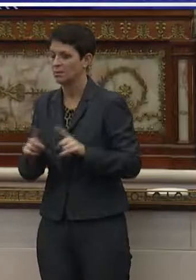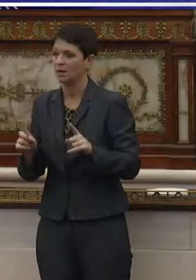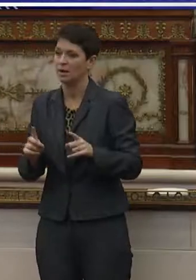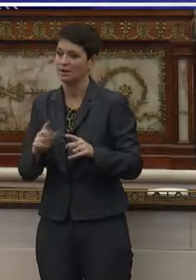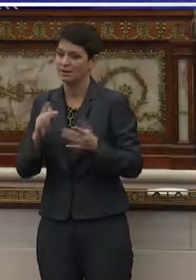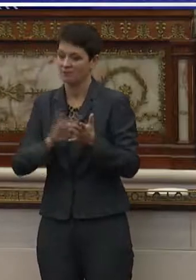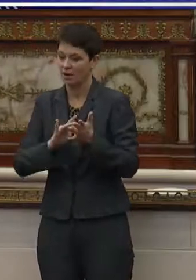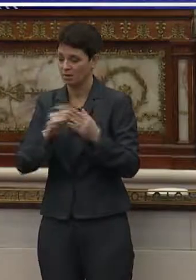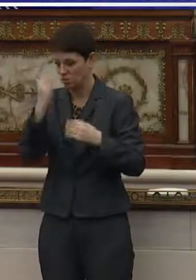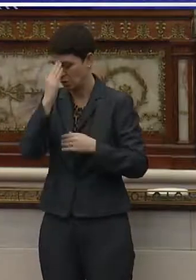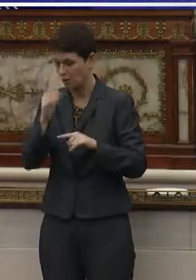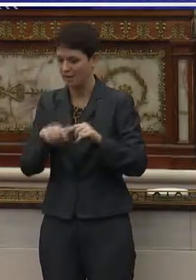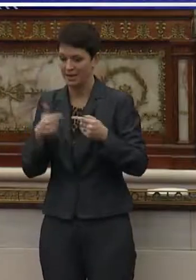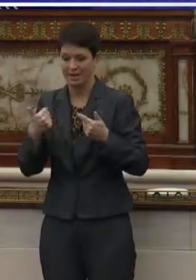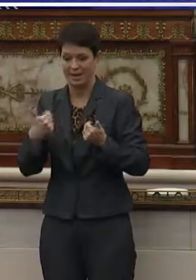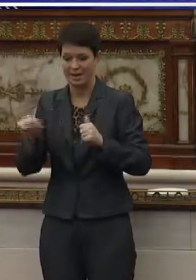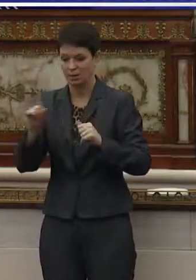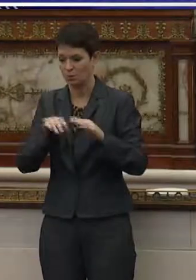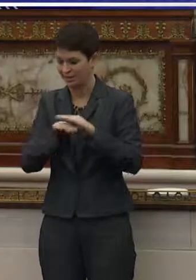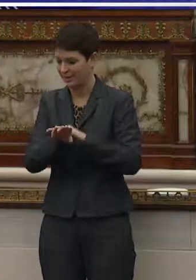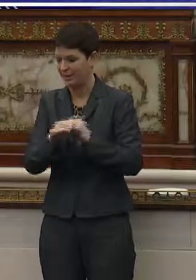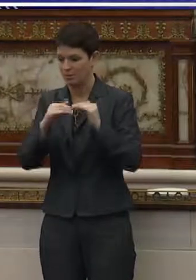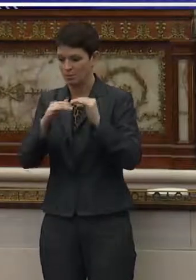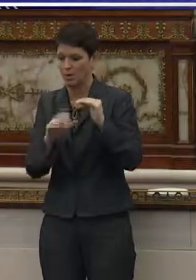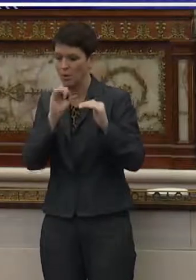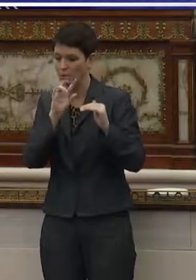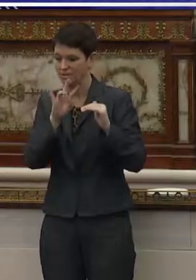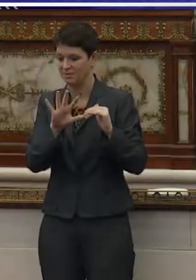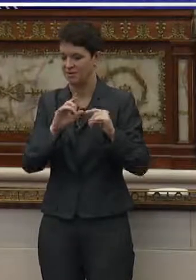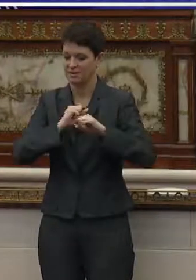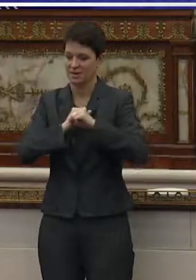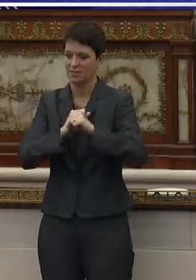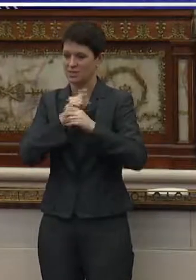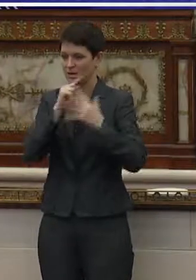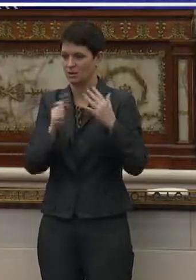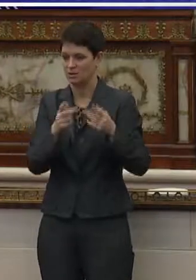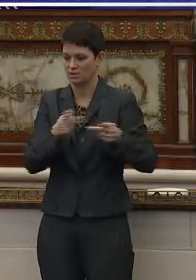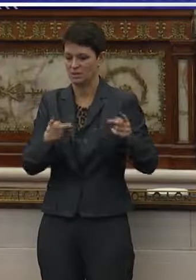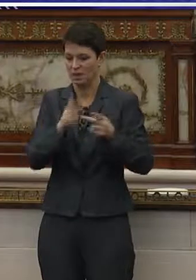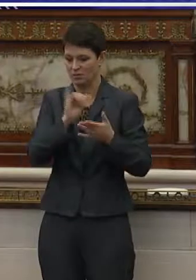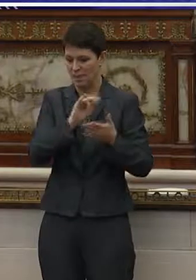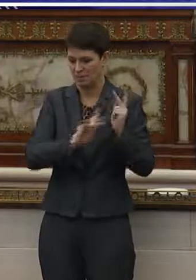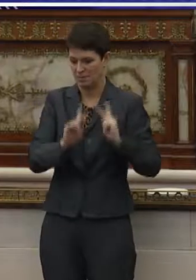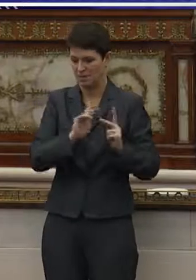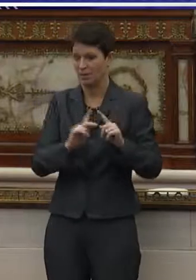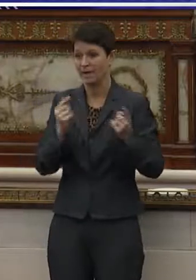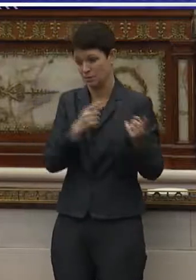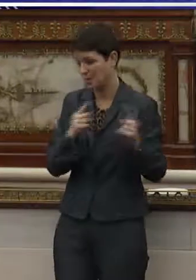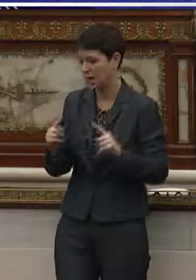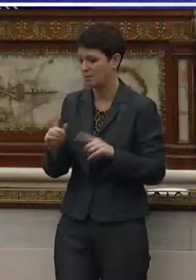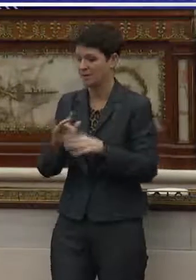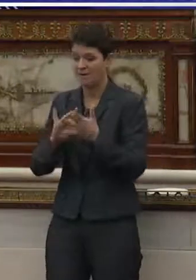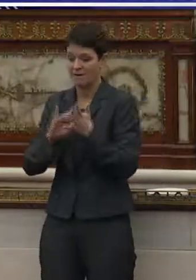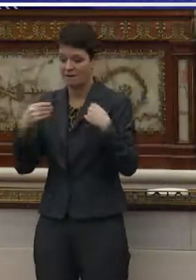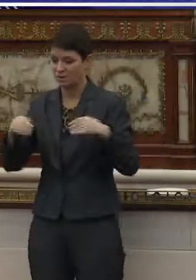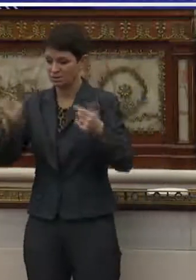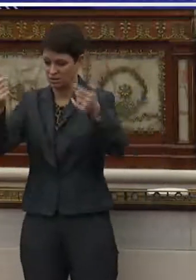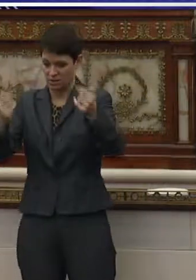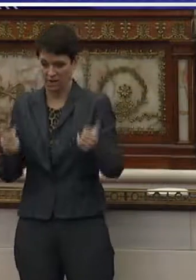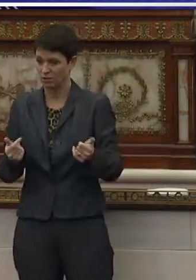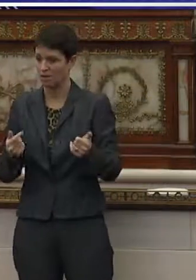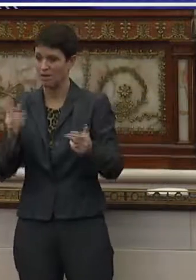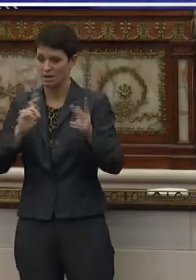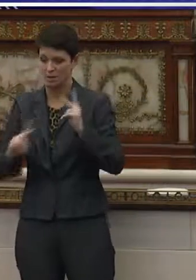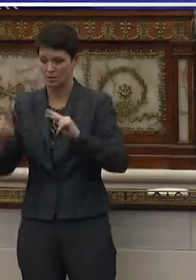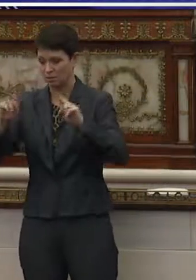pharmacies know we're not going to let anybody in who's under 75, then they protect those slots for those people. And that is what's happening. The pharmacies are going through and they're clearing out any appointments